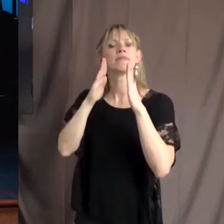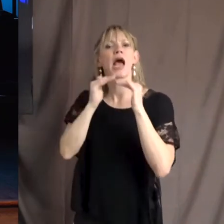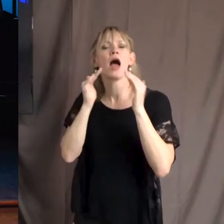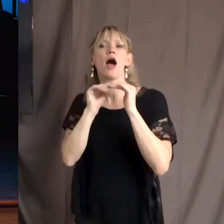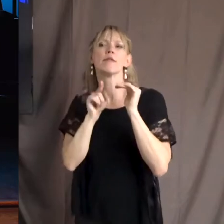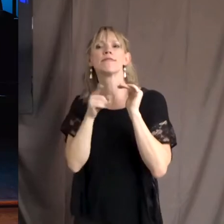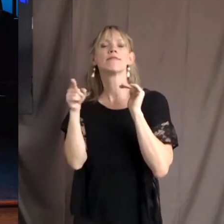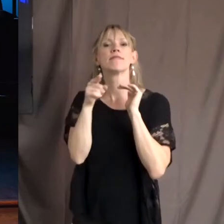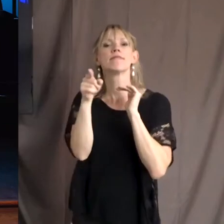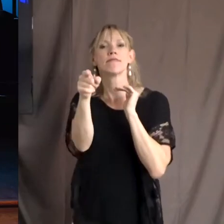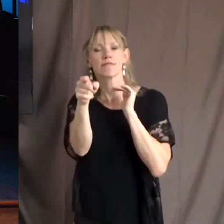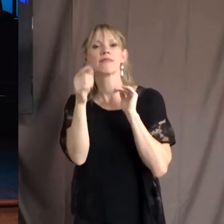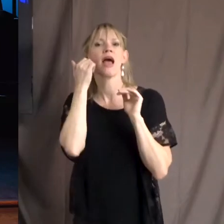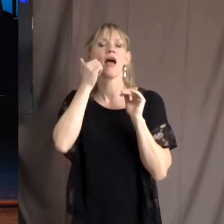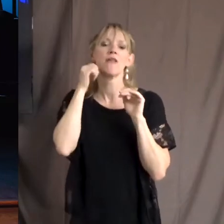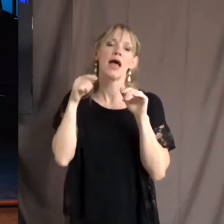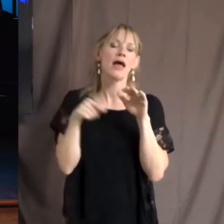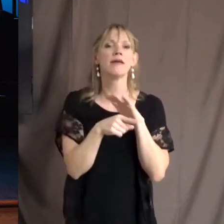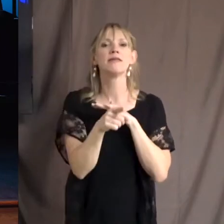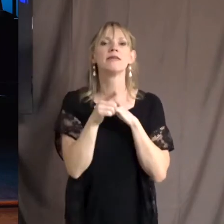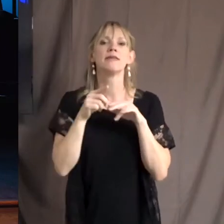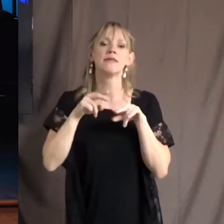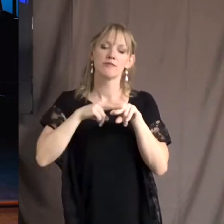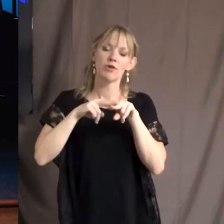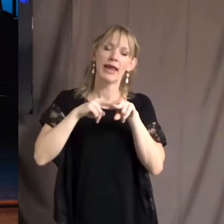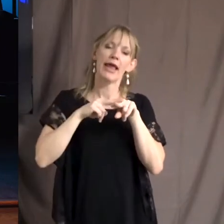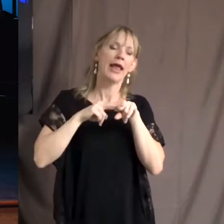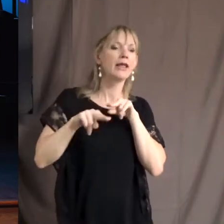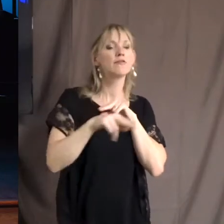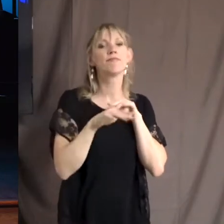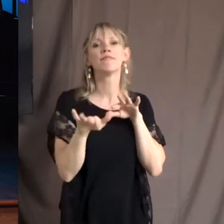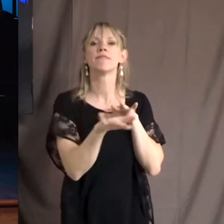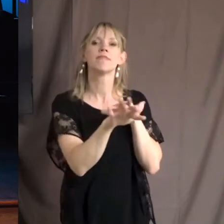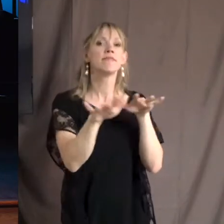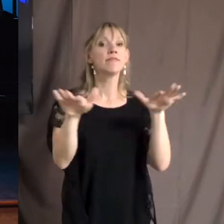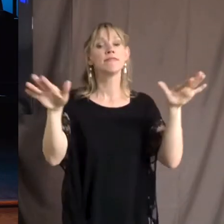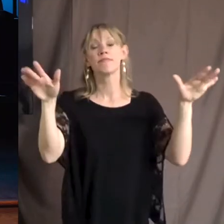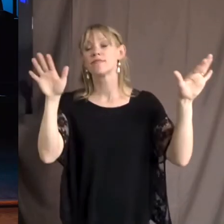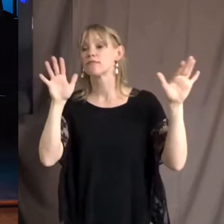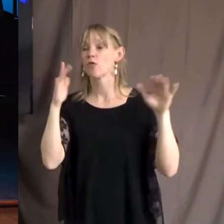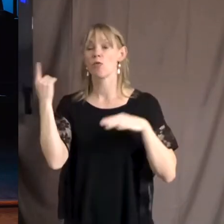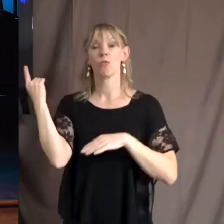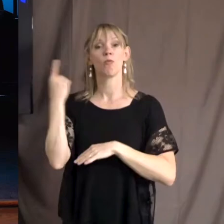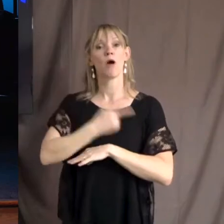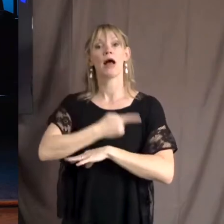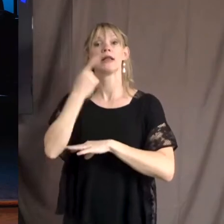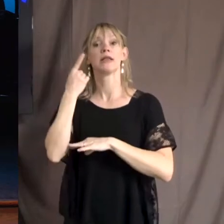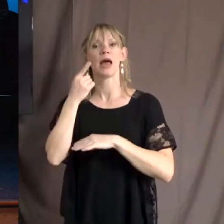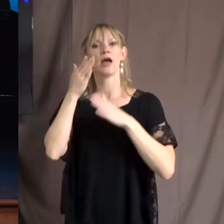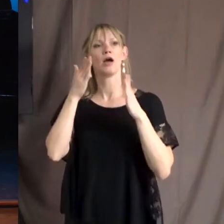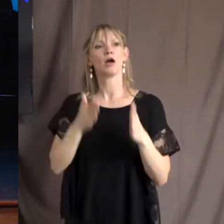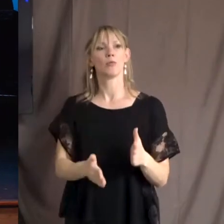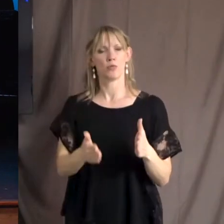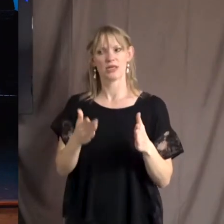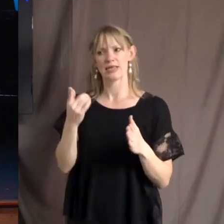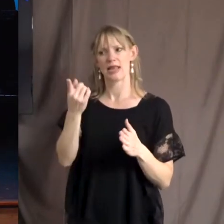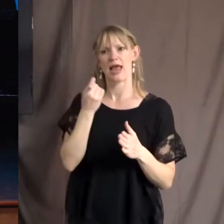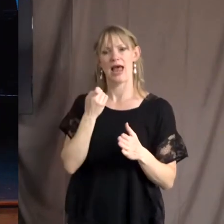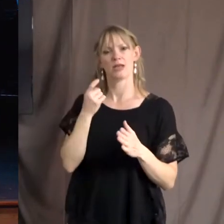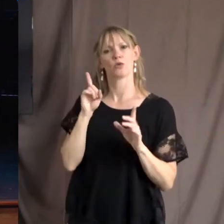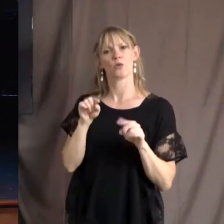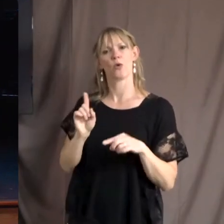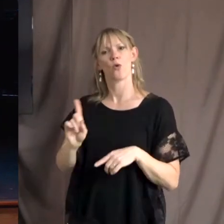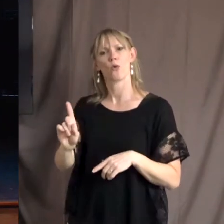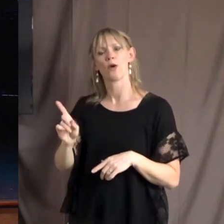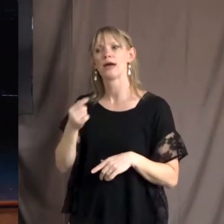day we would come into town, into Paris, on the train, and we would meet people. And this particular day, this person asked us where we were going to go, and we